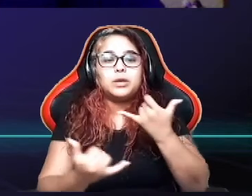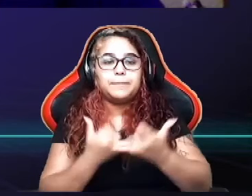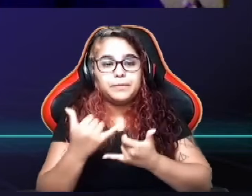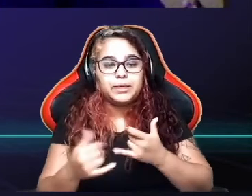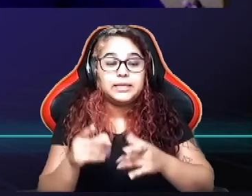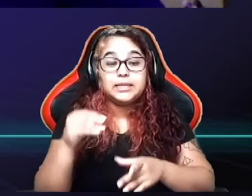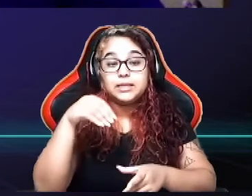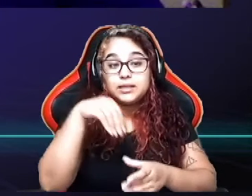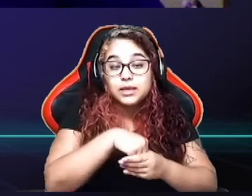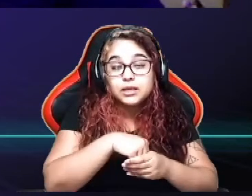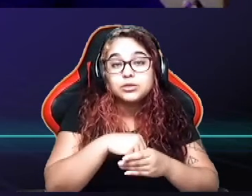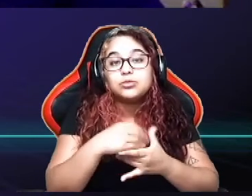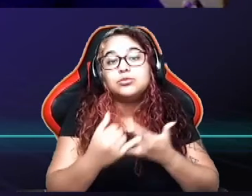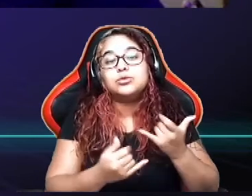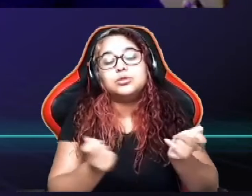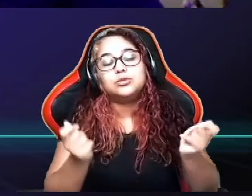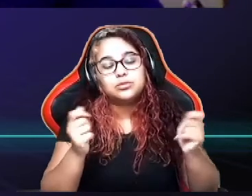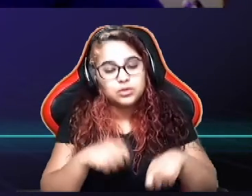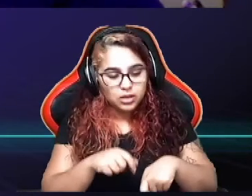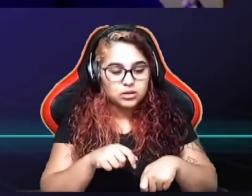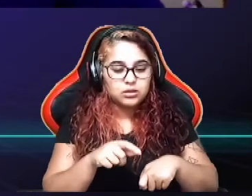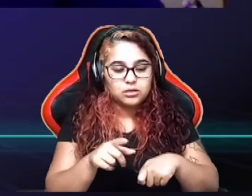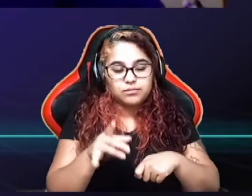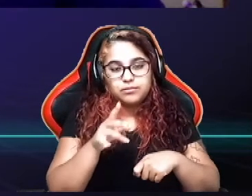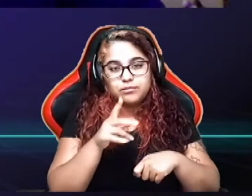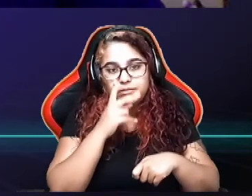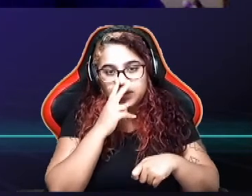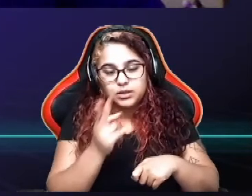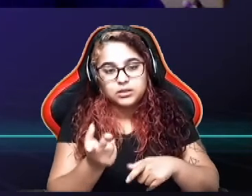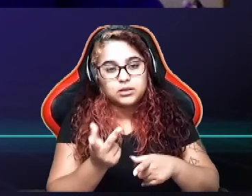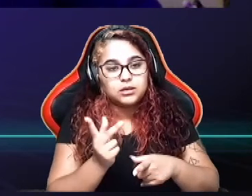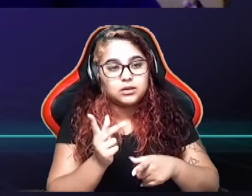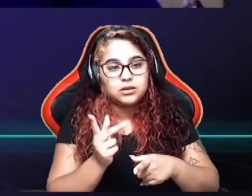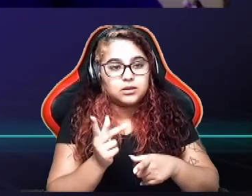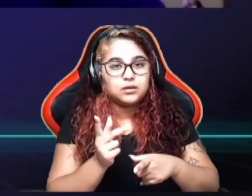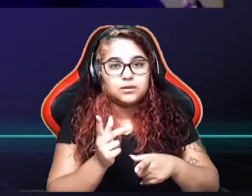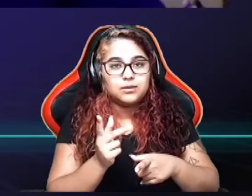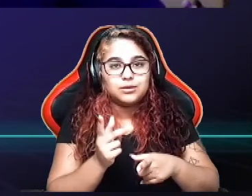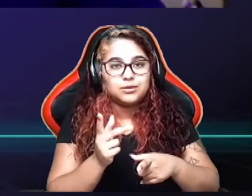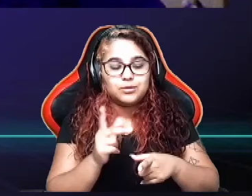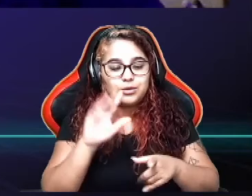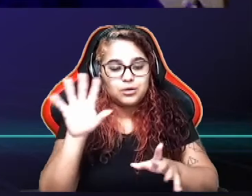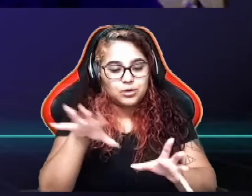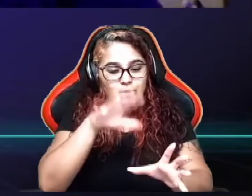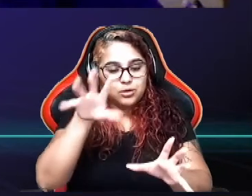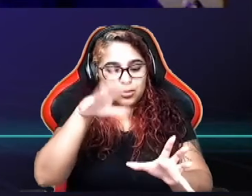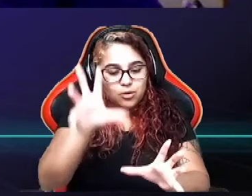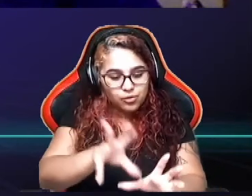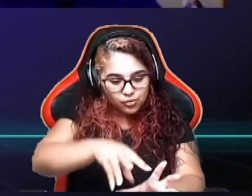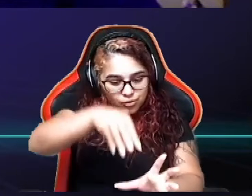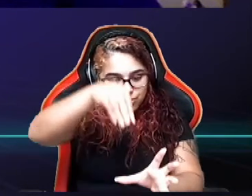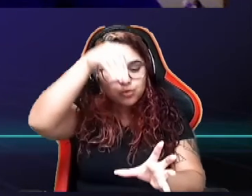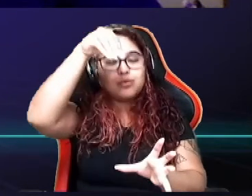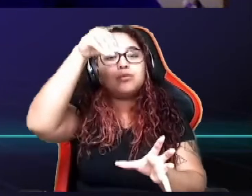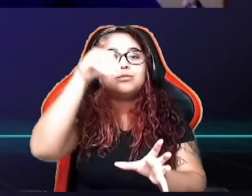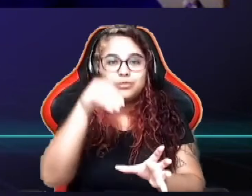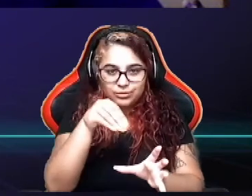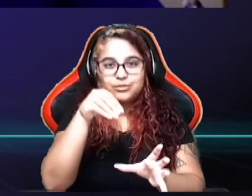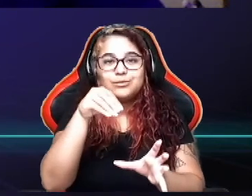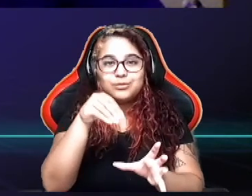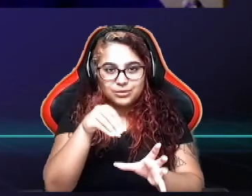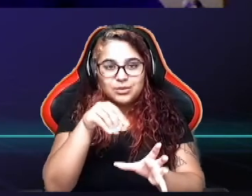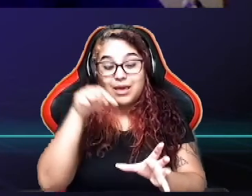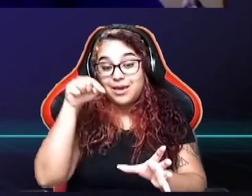about a gameplay. In a gameplay, we can summon a